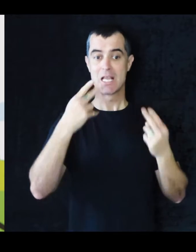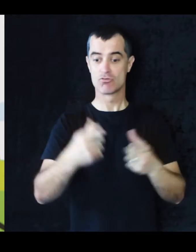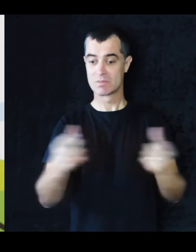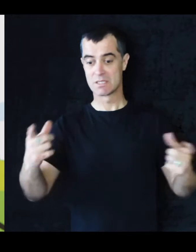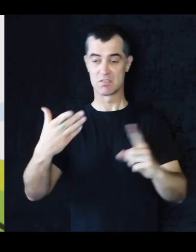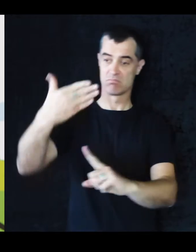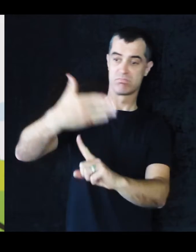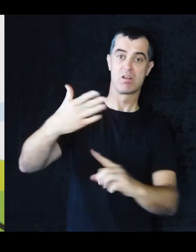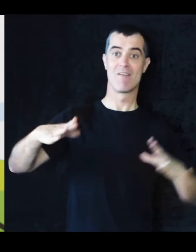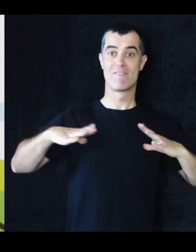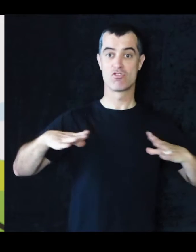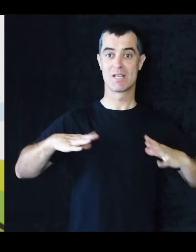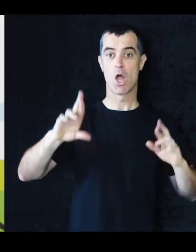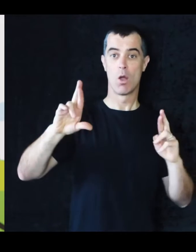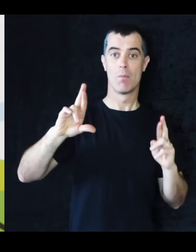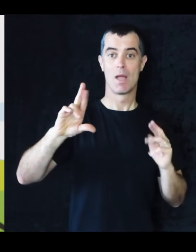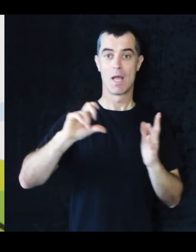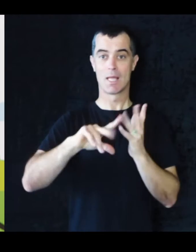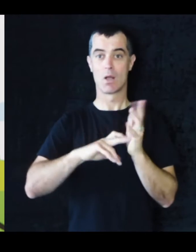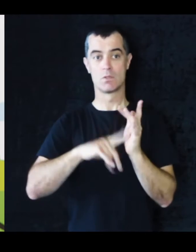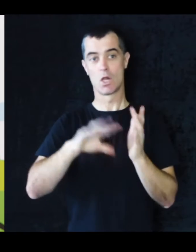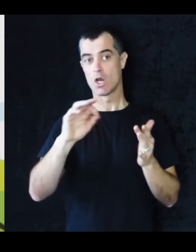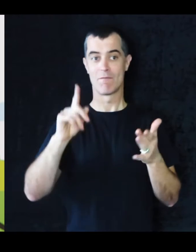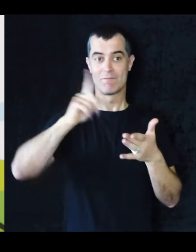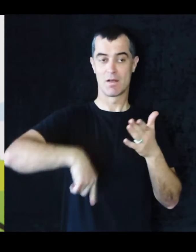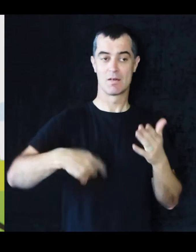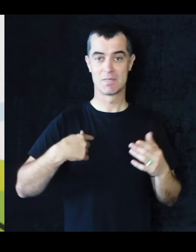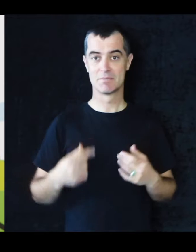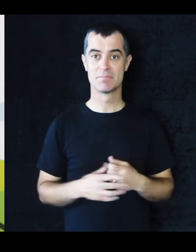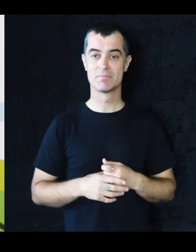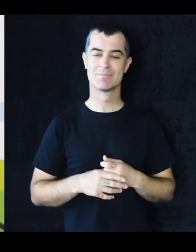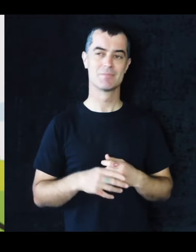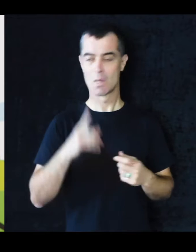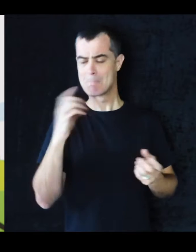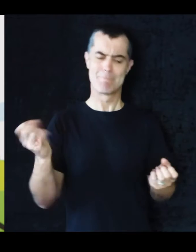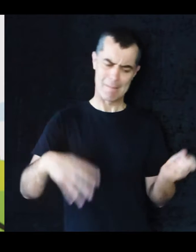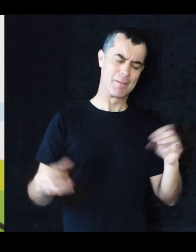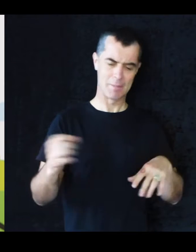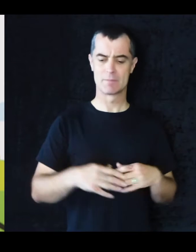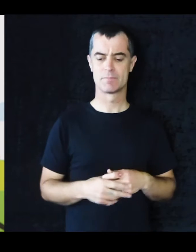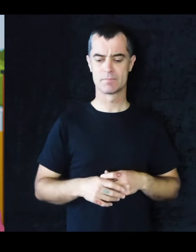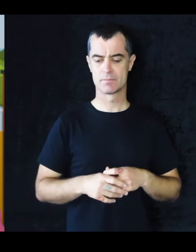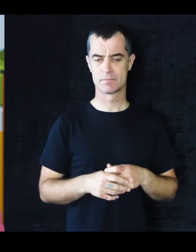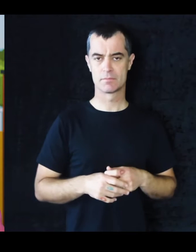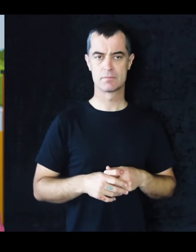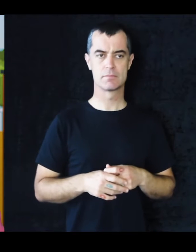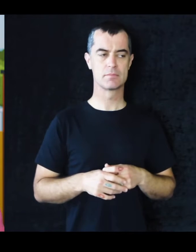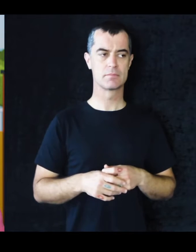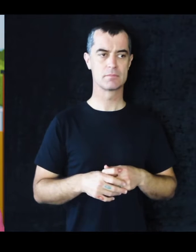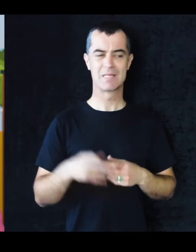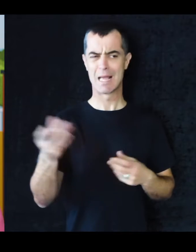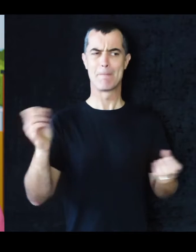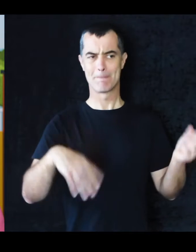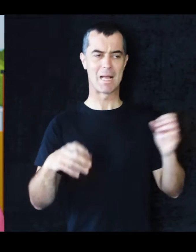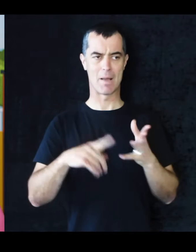out in the nature strip with a free sign and hope the council doesn't find me. And then I would pack. You would have